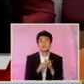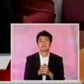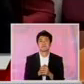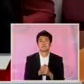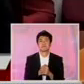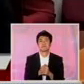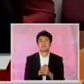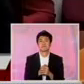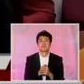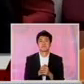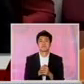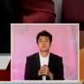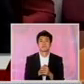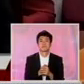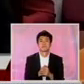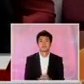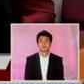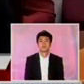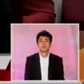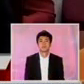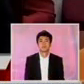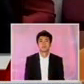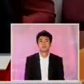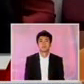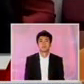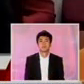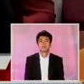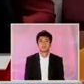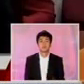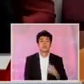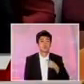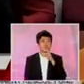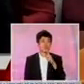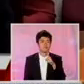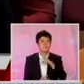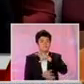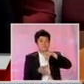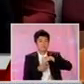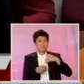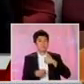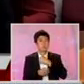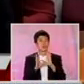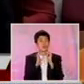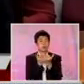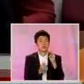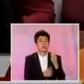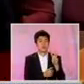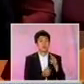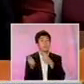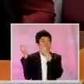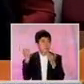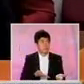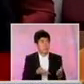I think this is I'm speaking in behalf of the company, sir. So I know. So why, you came prepared.